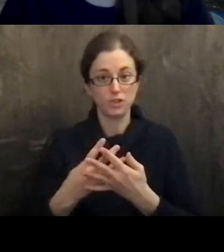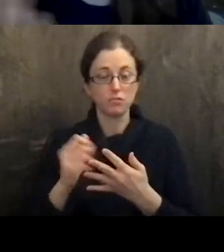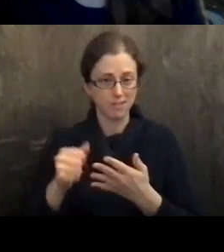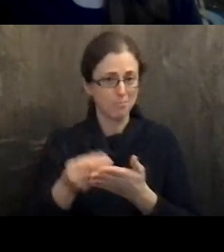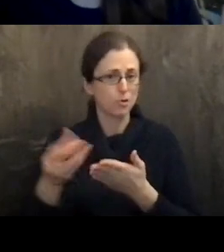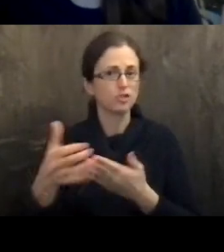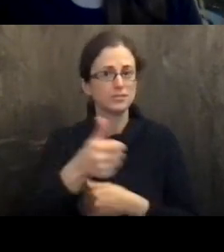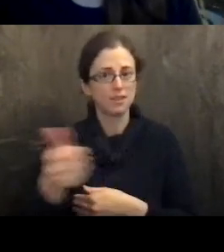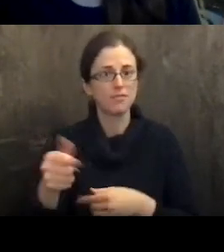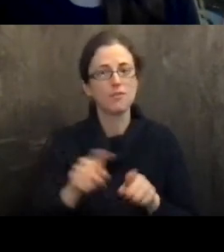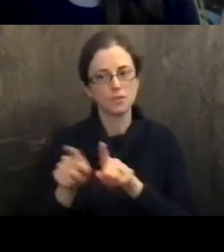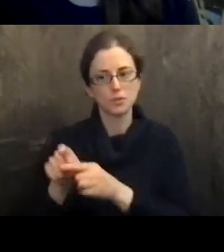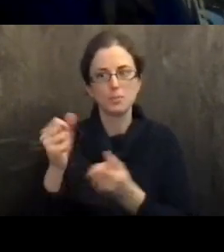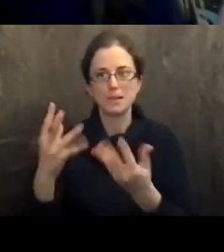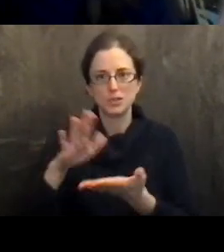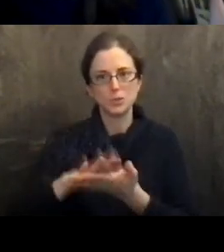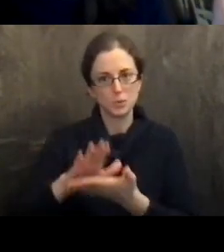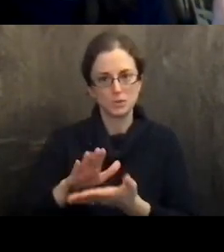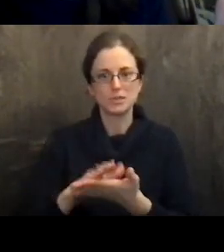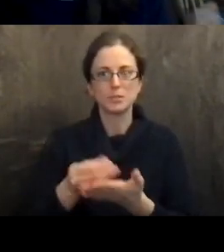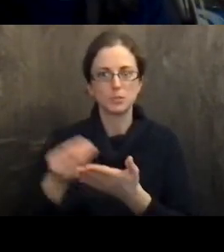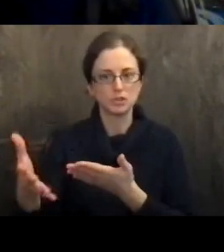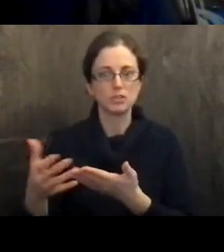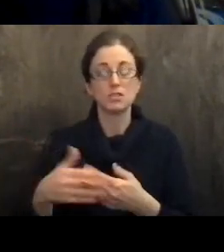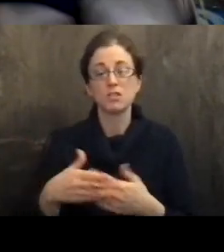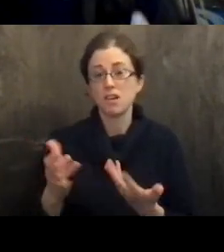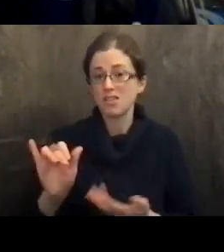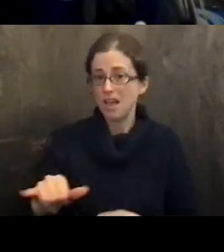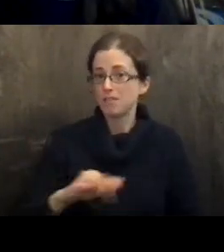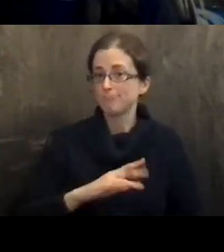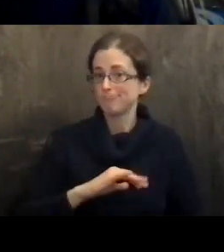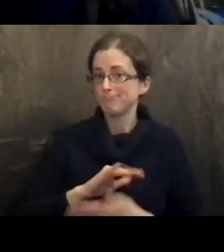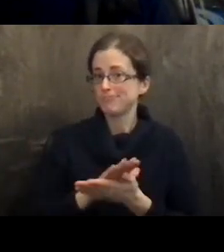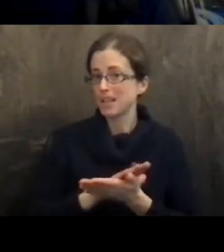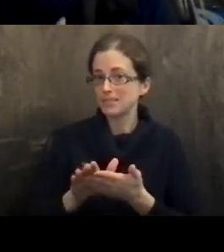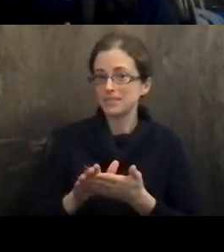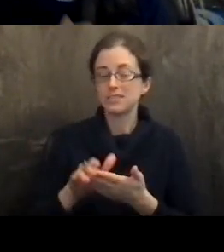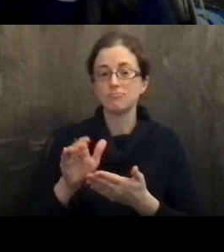that is independent of what your child can and cannot do, and so it's one layer